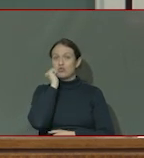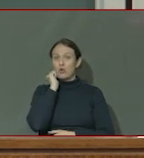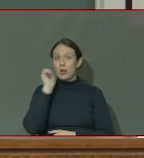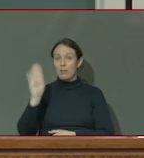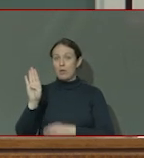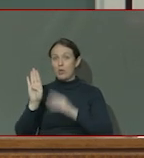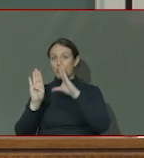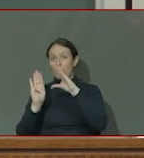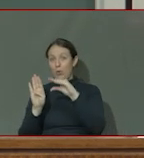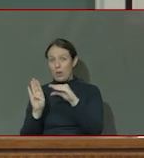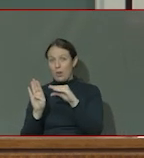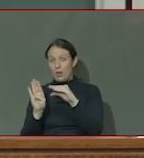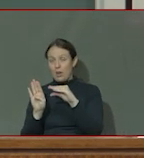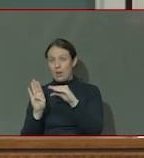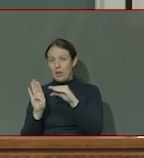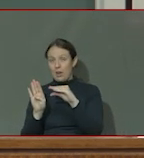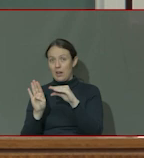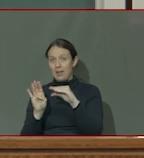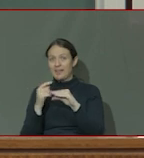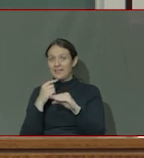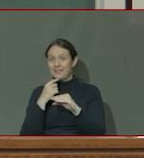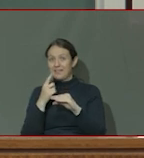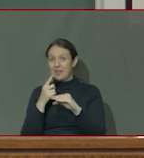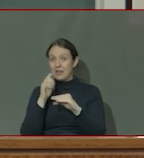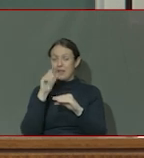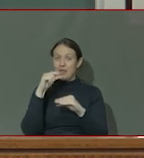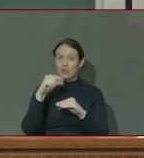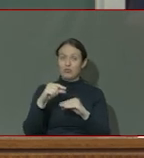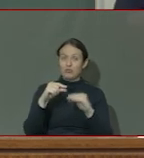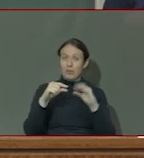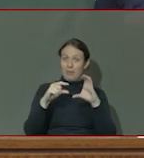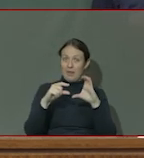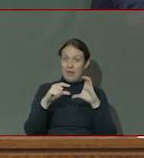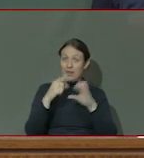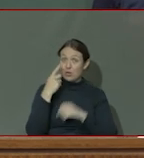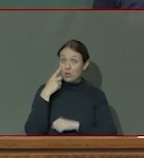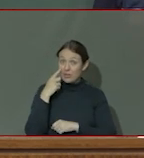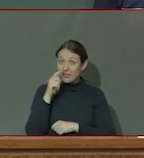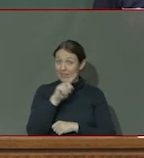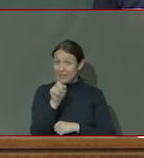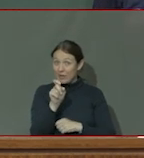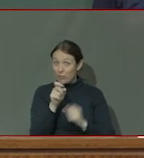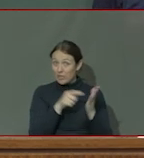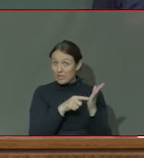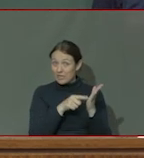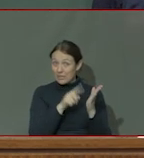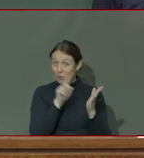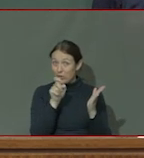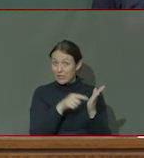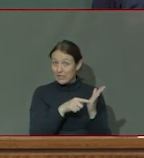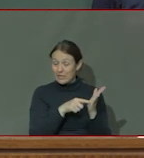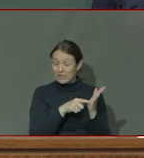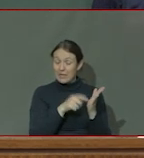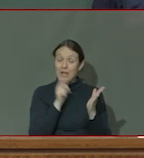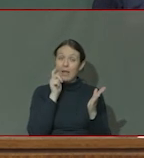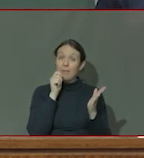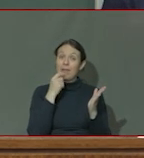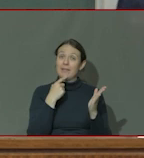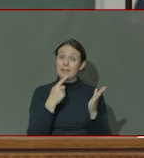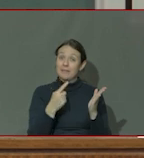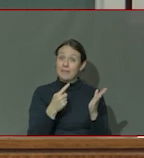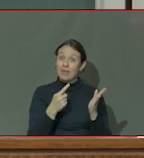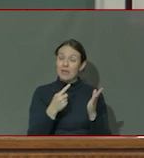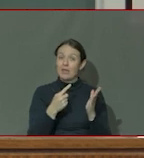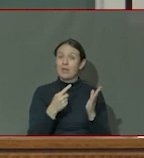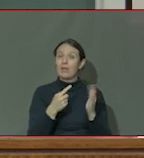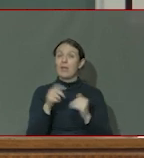b. You see in the question paper they say it's like that. Do you see that? They say if a male gamete containing the alleles,